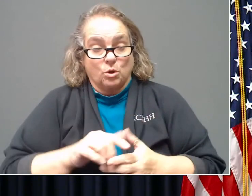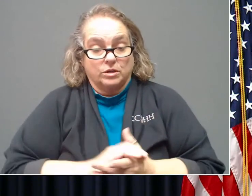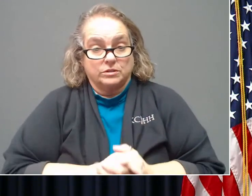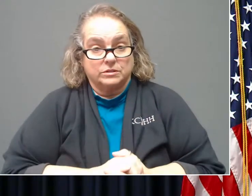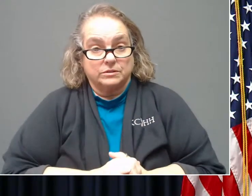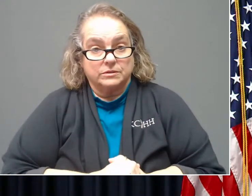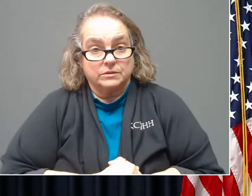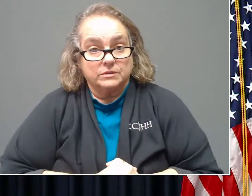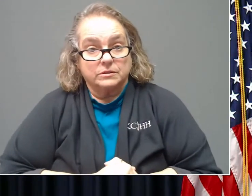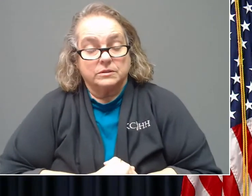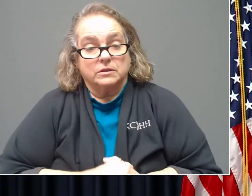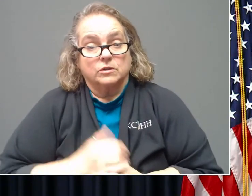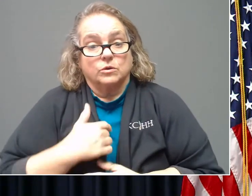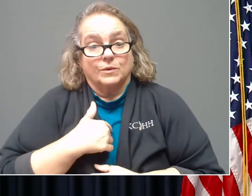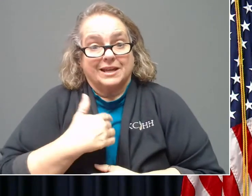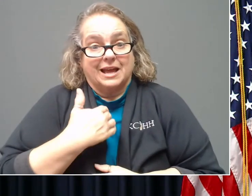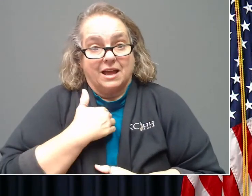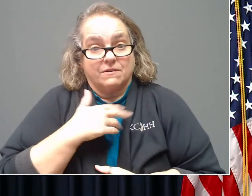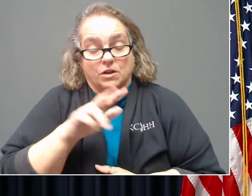Today we've got